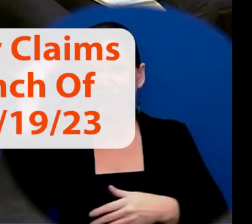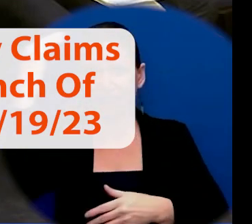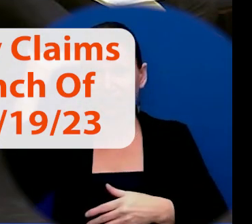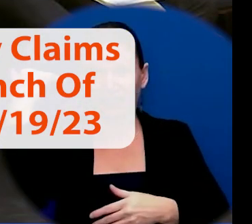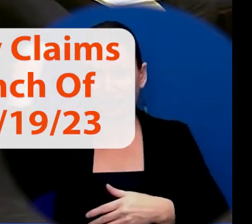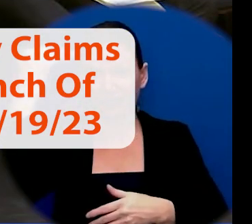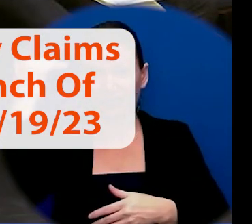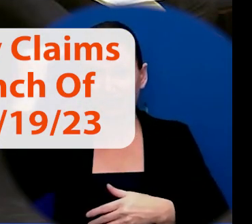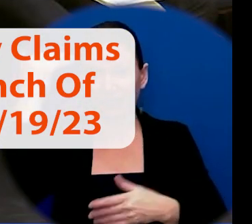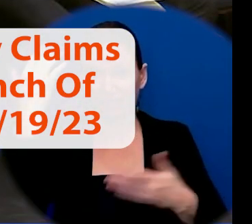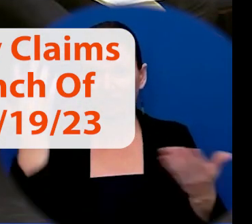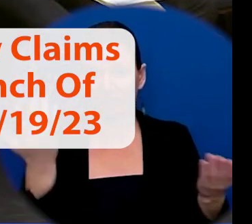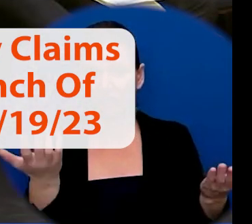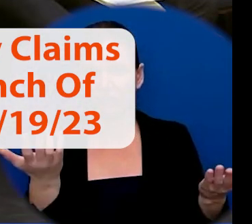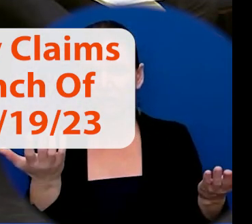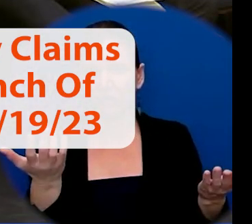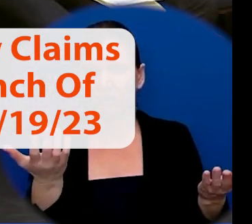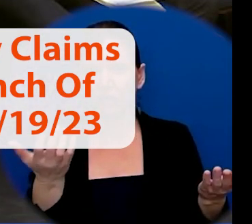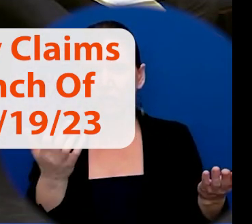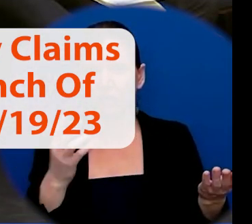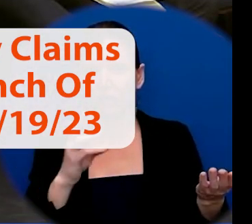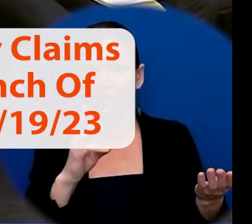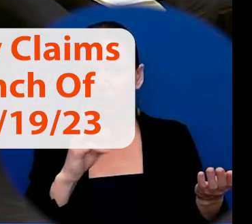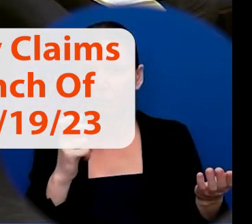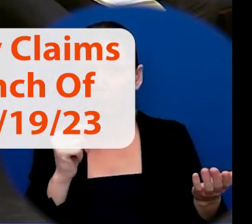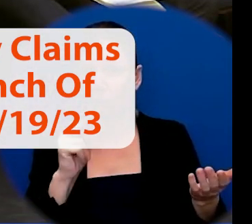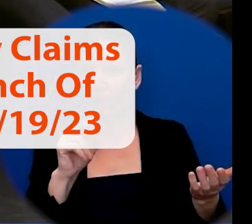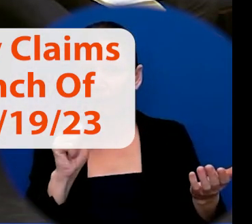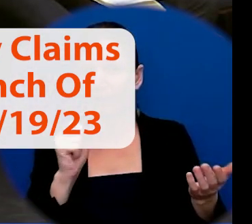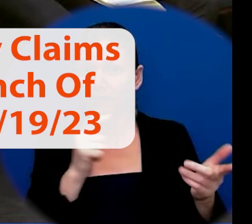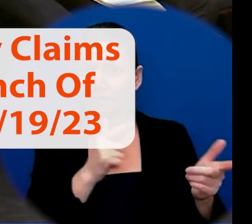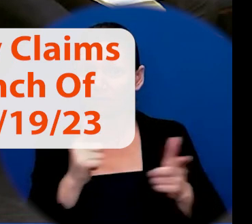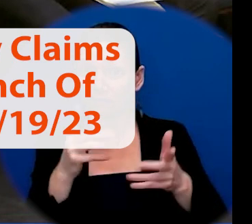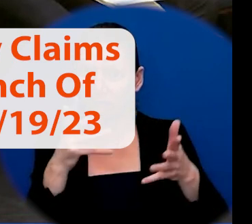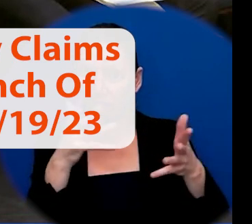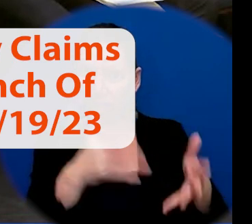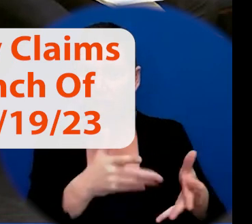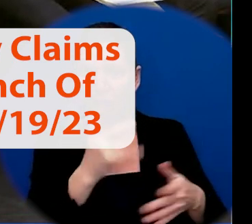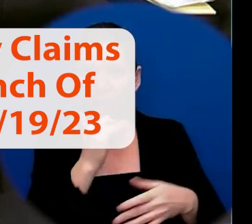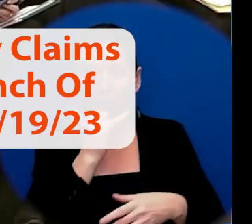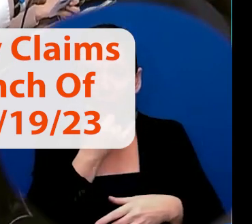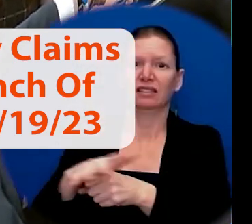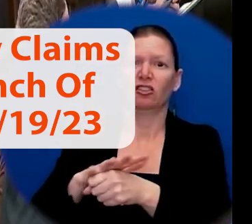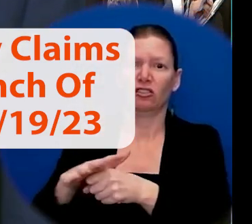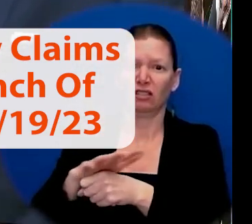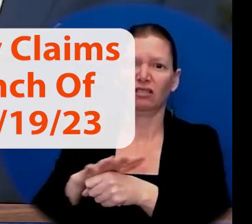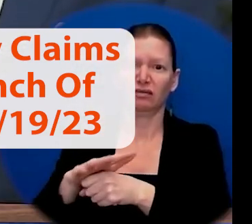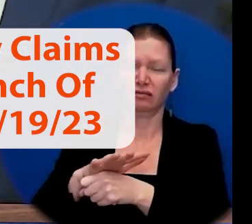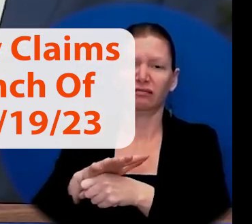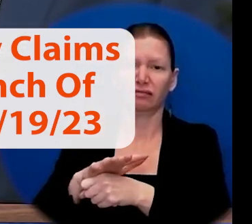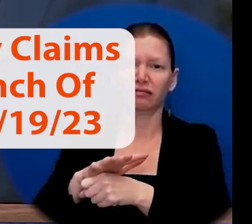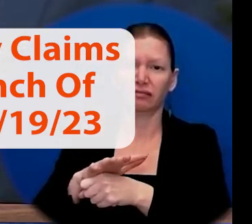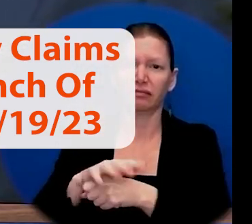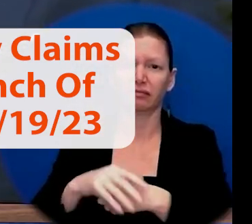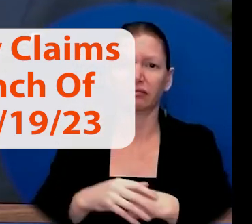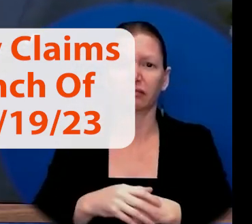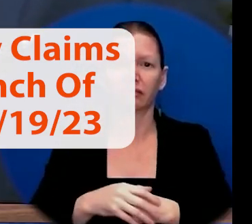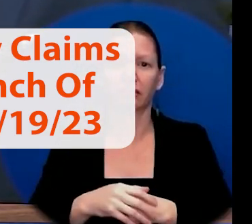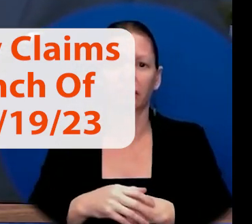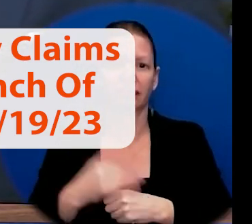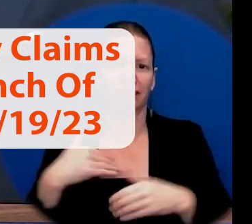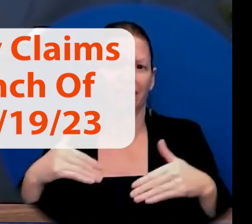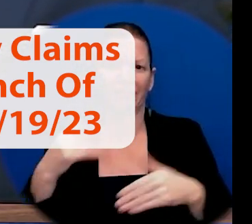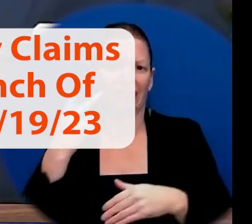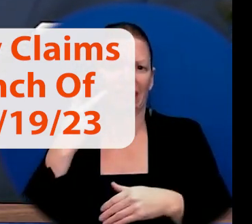Were those weapons left there? Was that a mistake, or was it left intentionally? I haven't seen the reporting